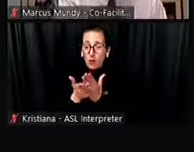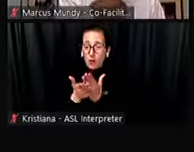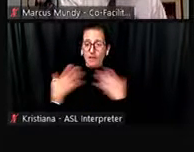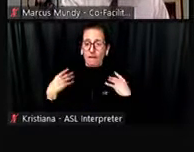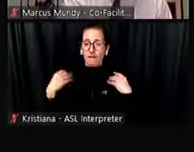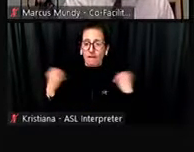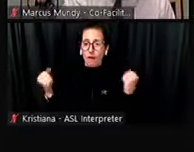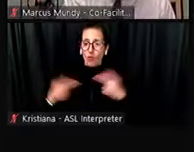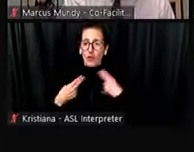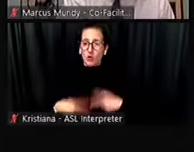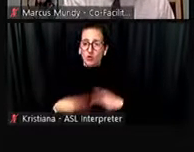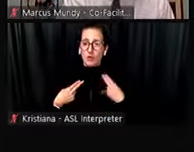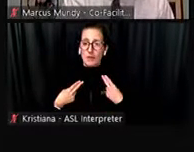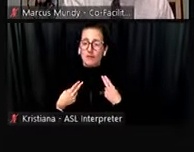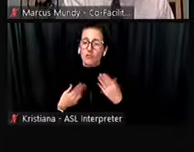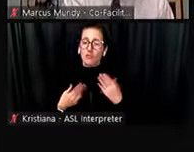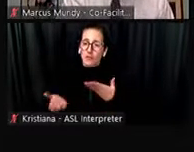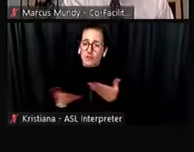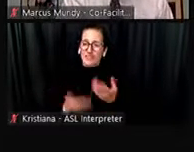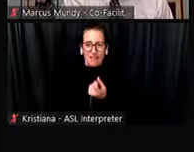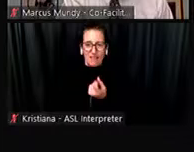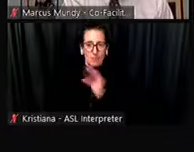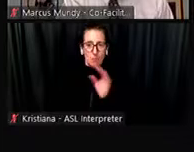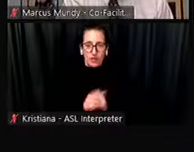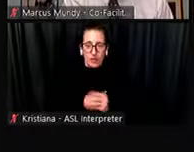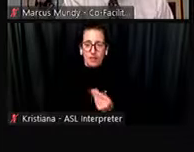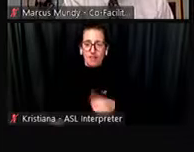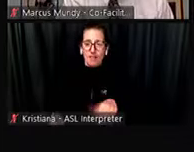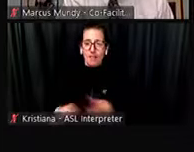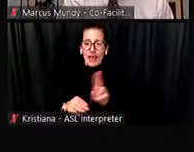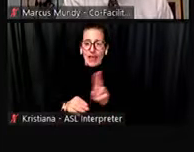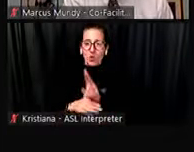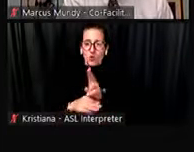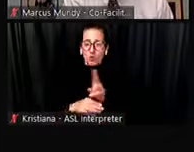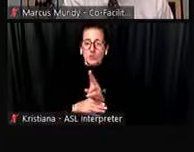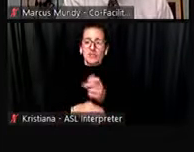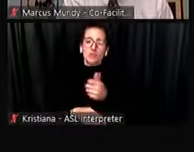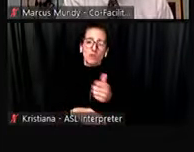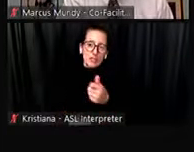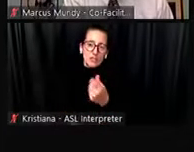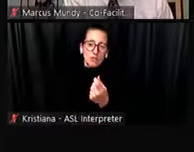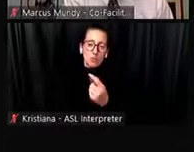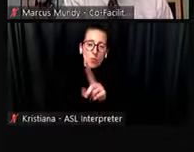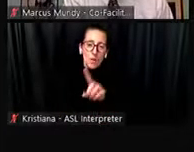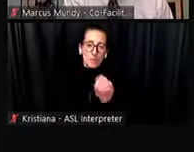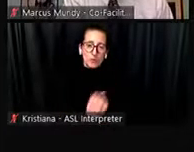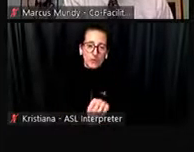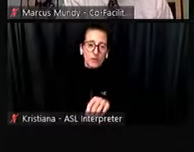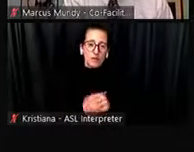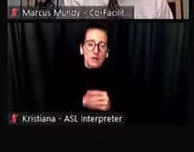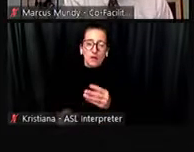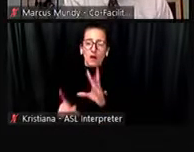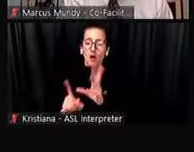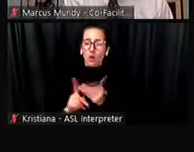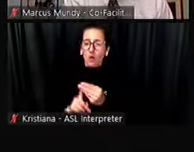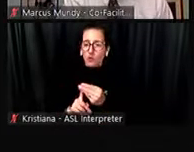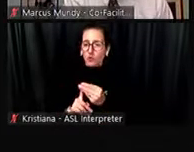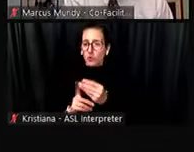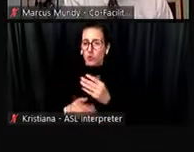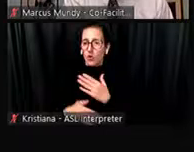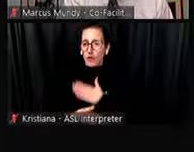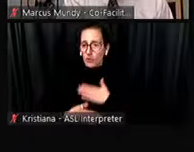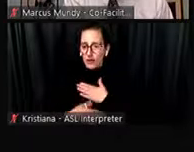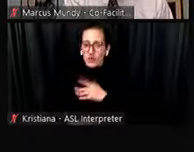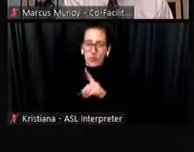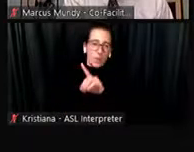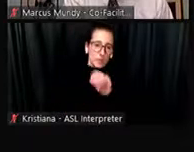11%, and then land use and transportation, 1%, cultural education and recreation, 1%, non-departmental, 1%. Now,